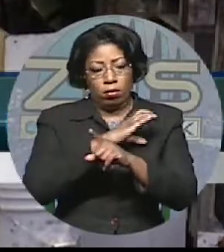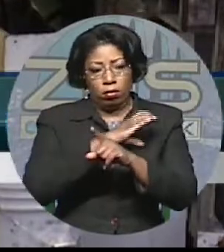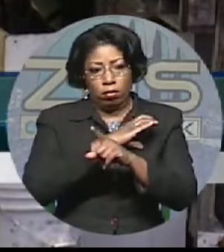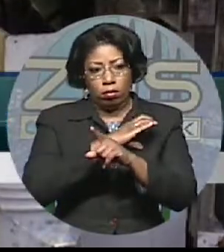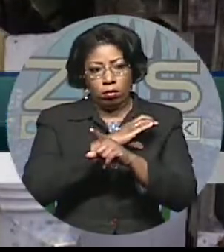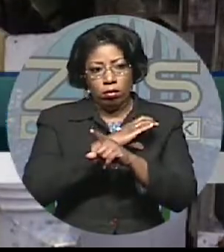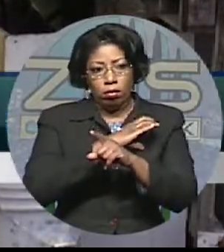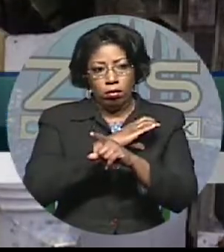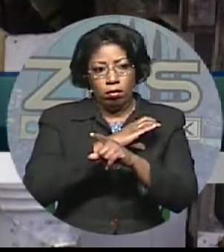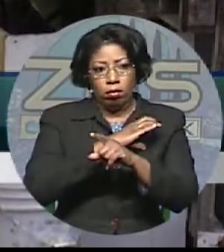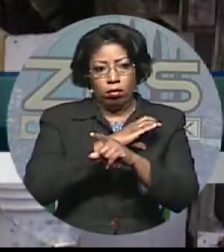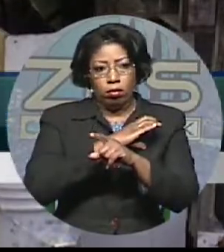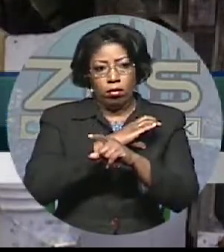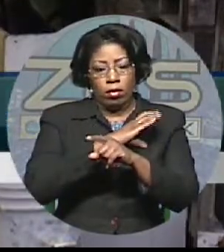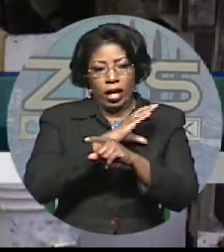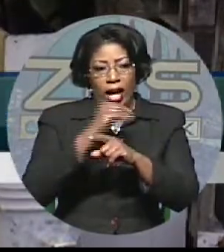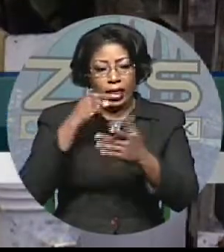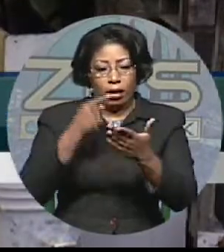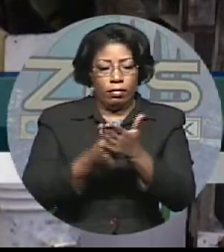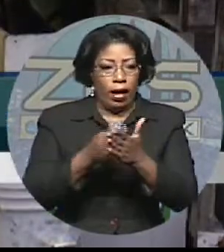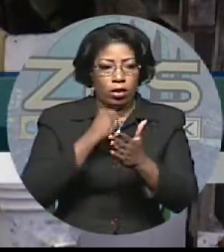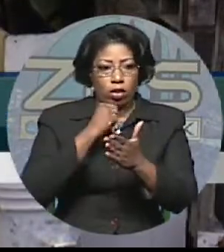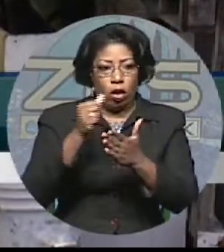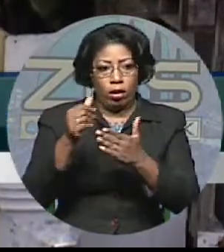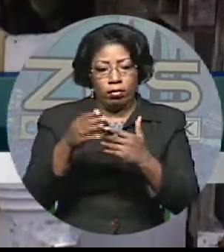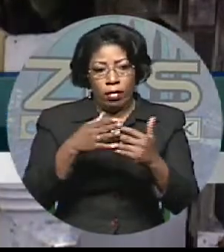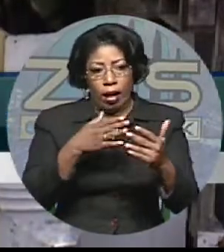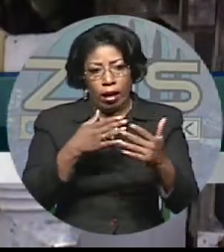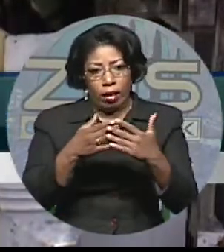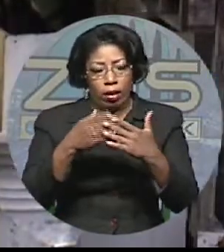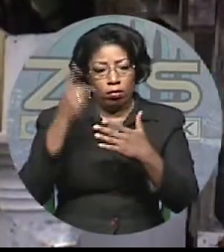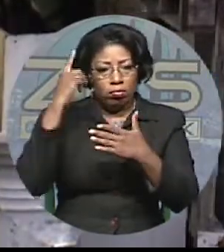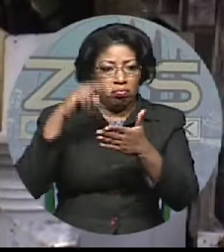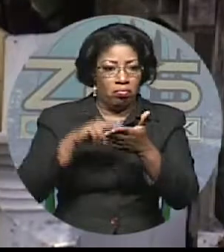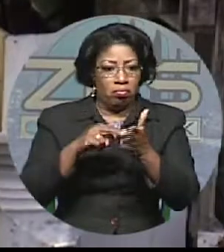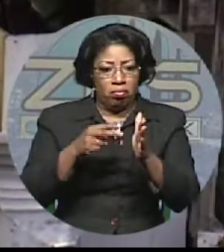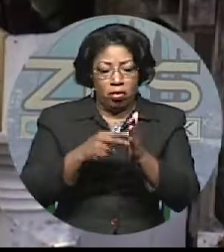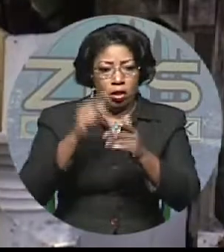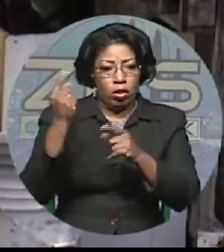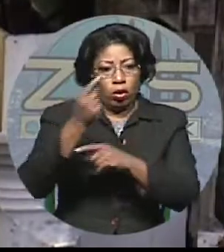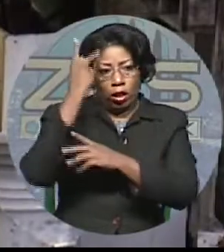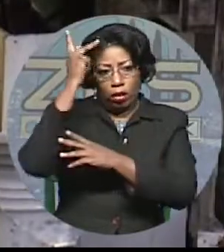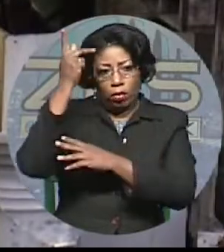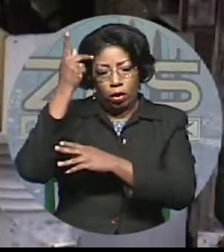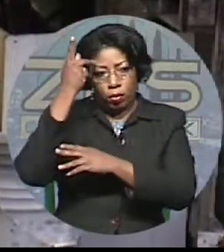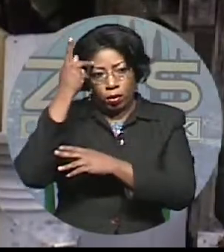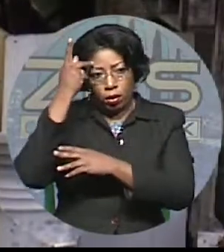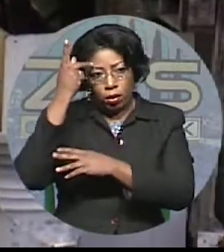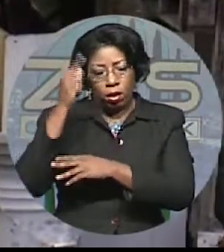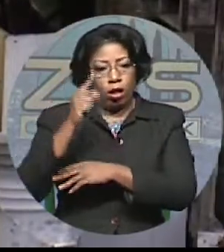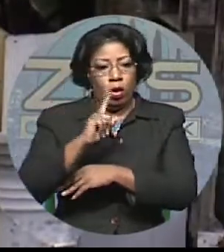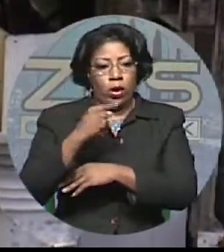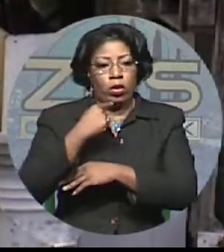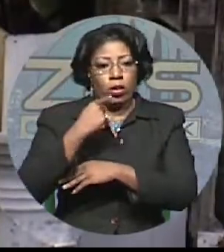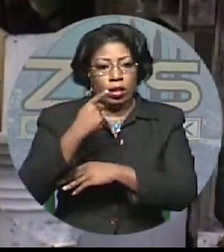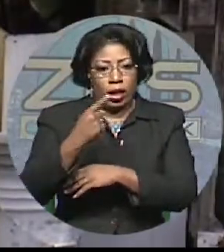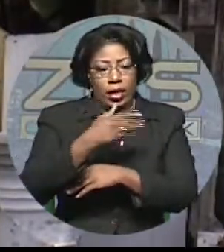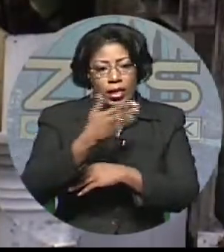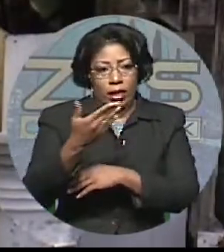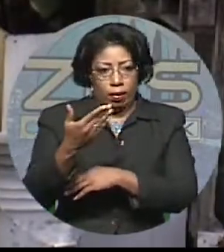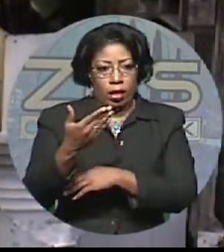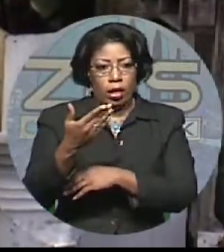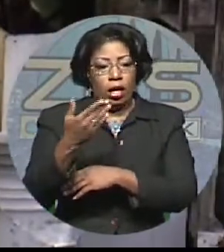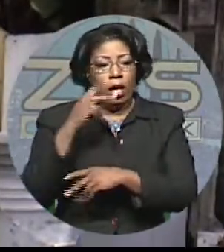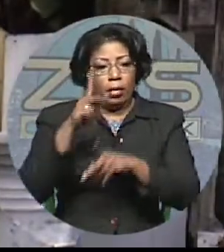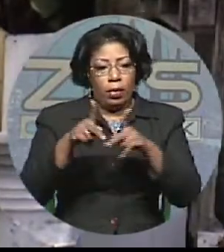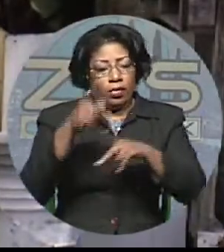scandal, and the facts don't matter, and the purpose is purely political mischief, where you say there's a scandal, people are going to forget